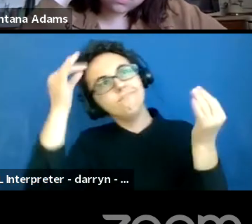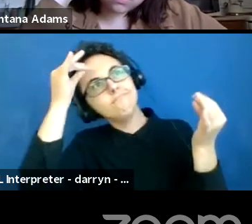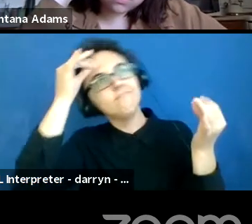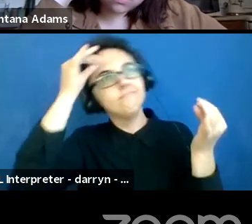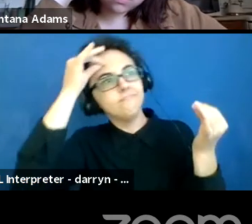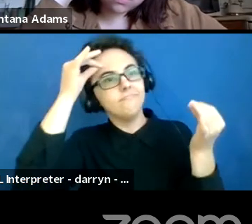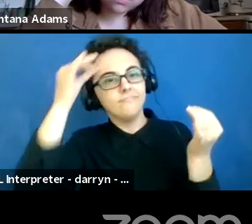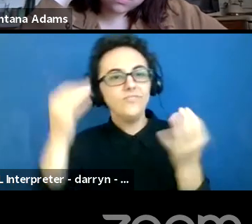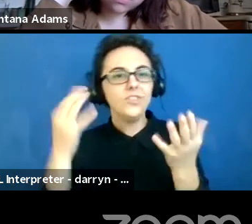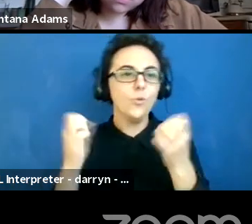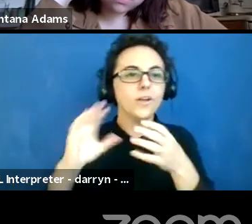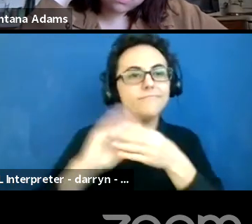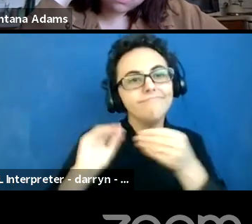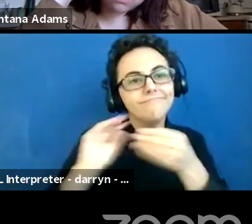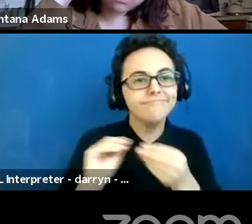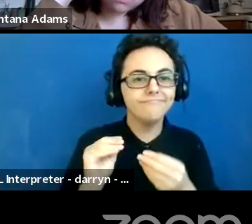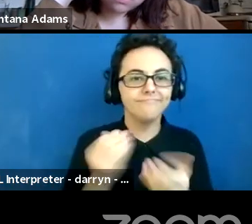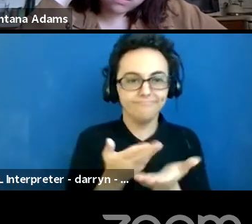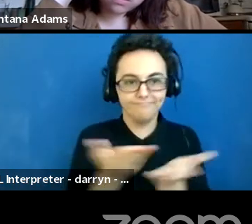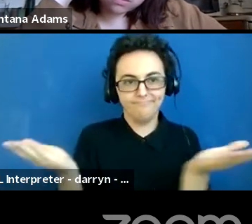give.